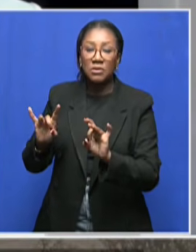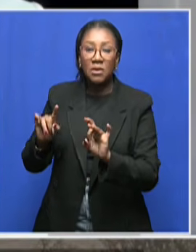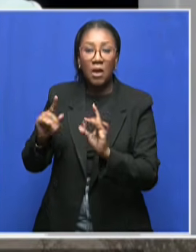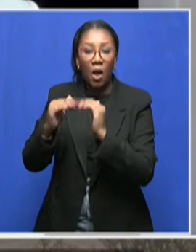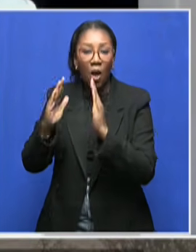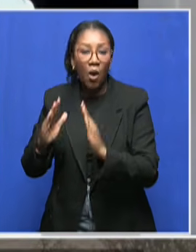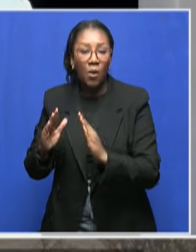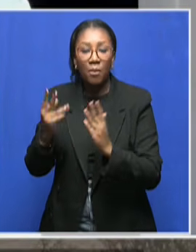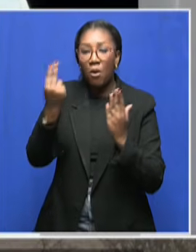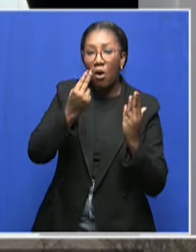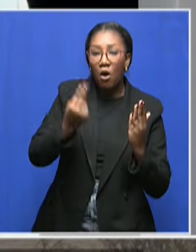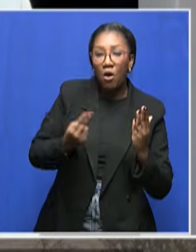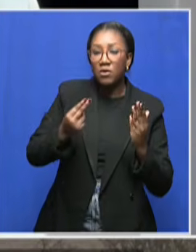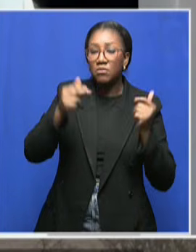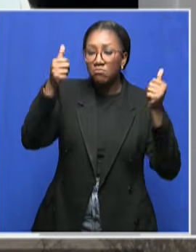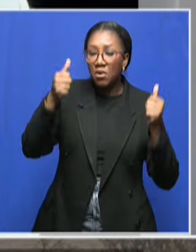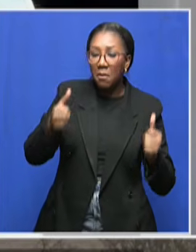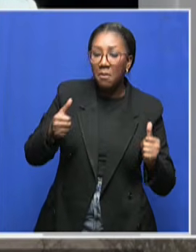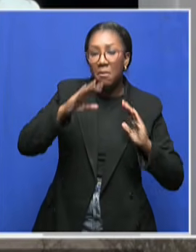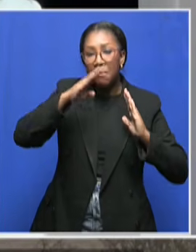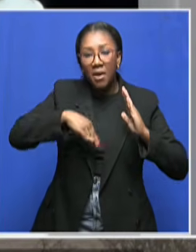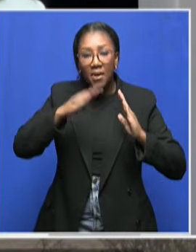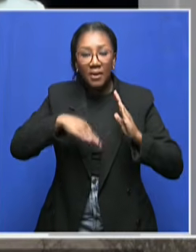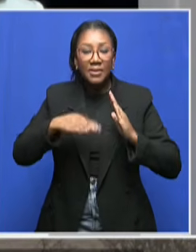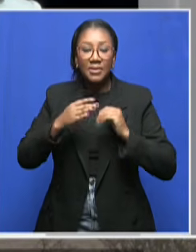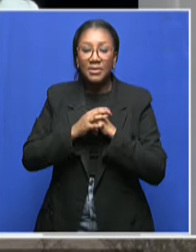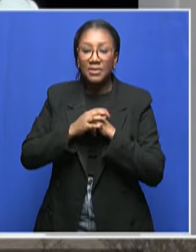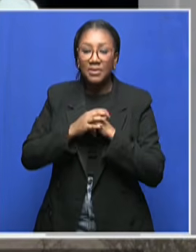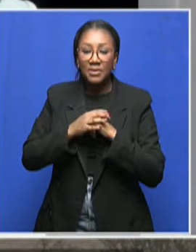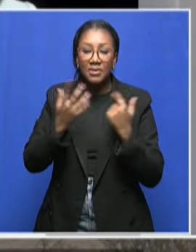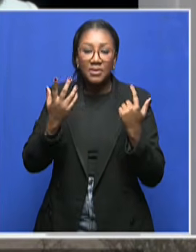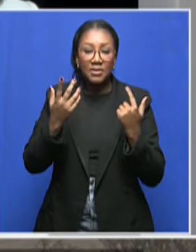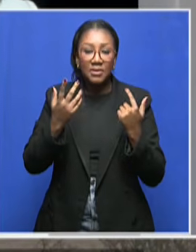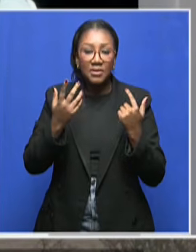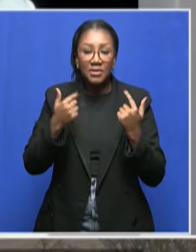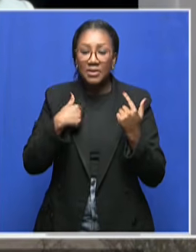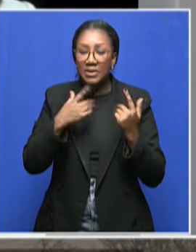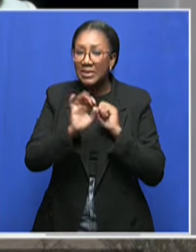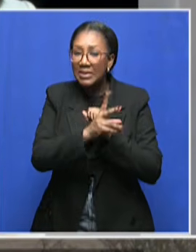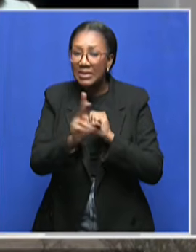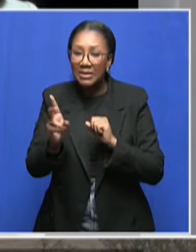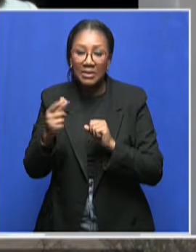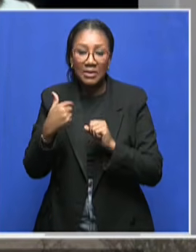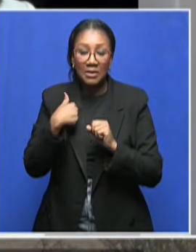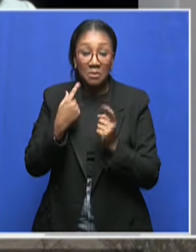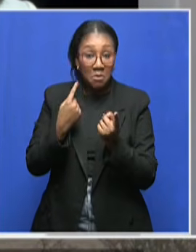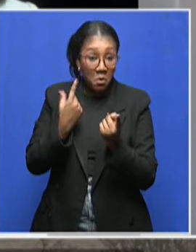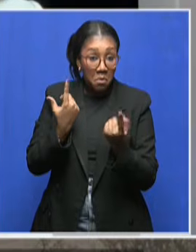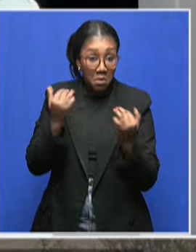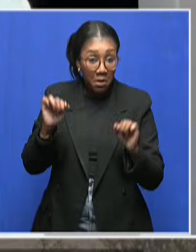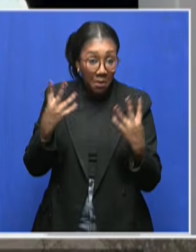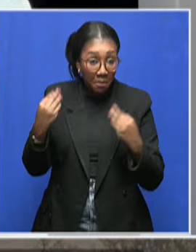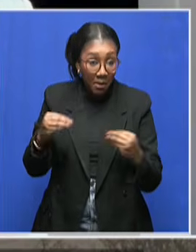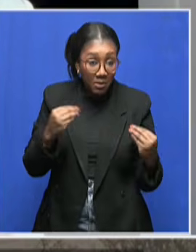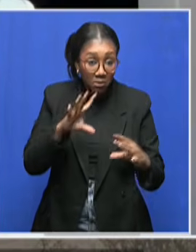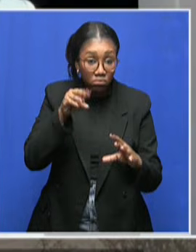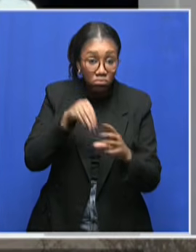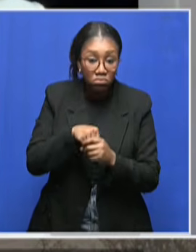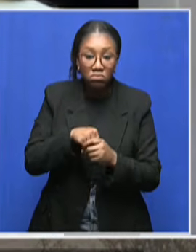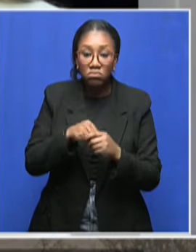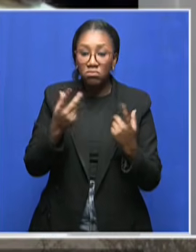from art, from home deco to, you know, joinery. So if you are in the industry of like